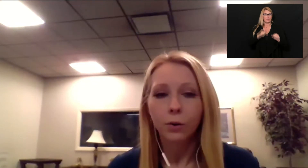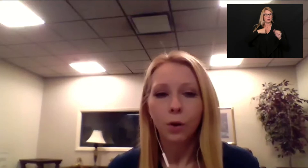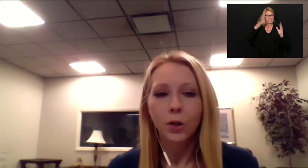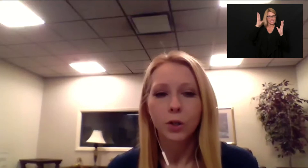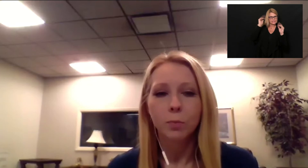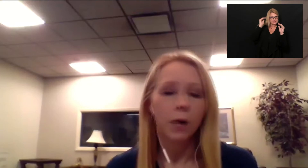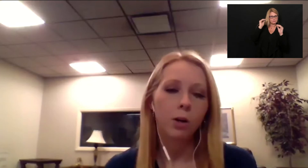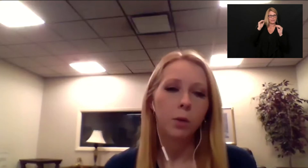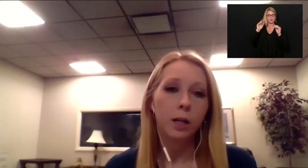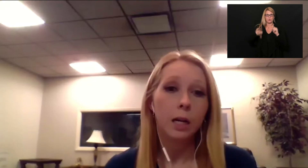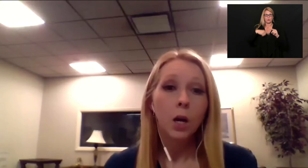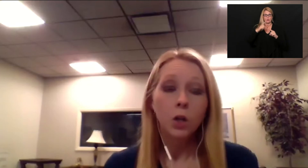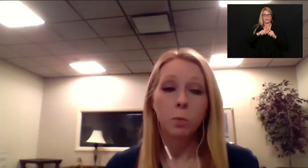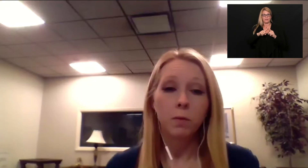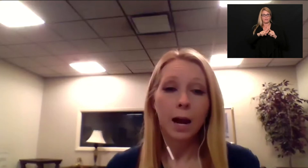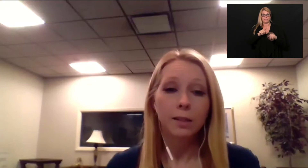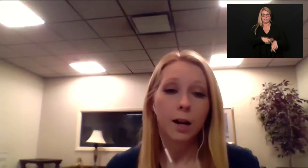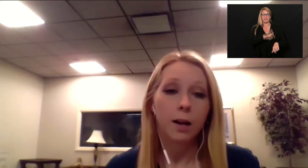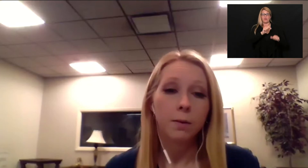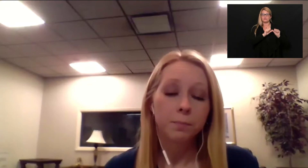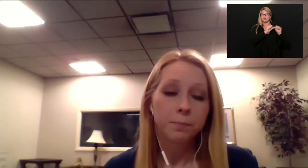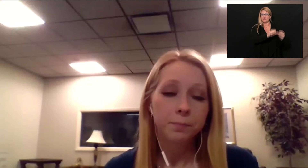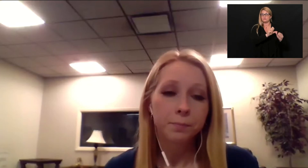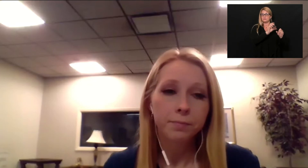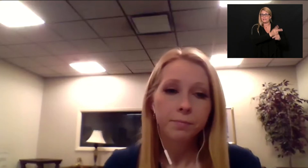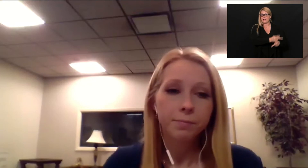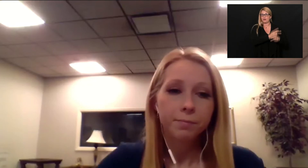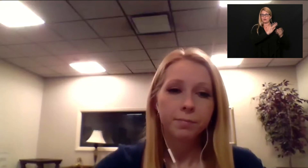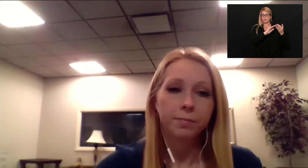entire long-term care community to be vaccinated?